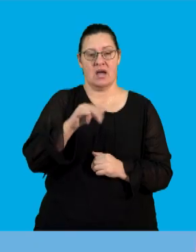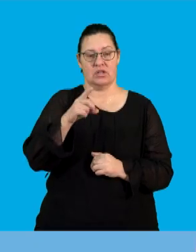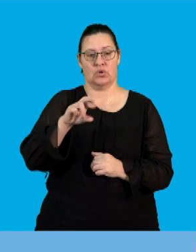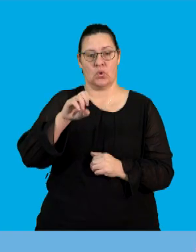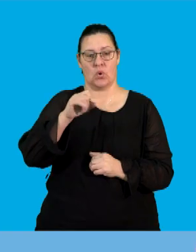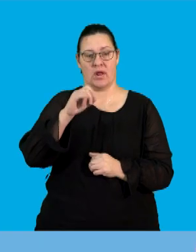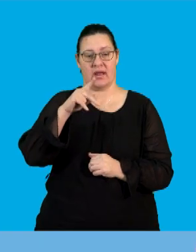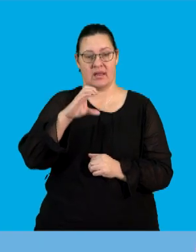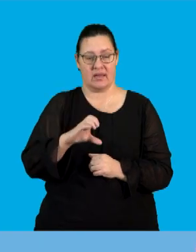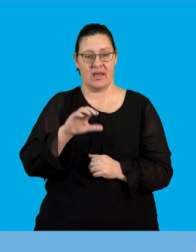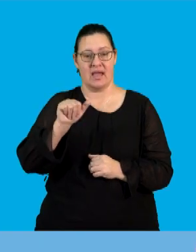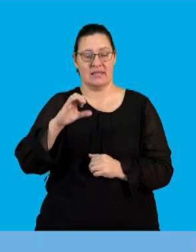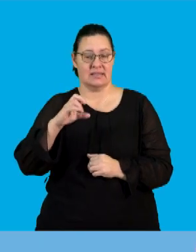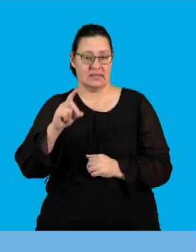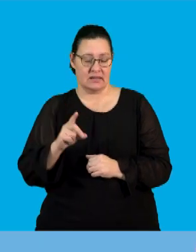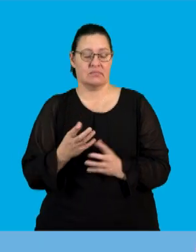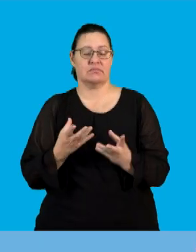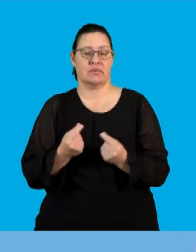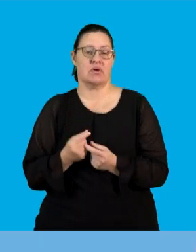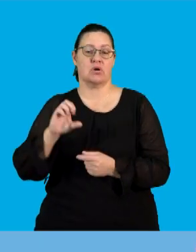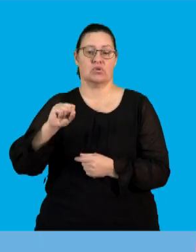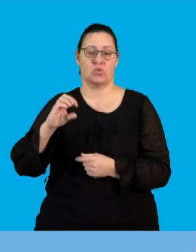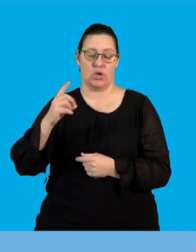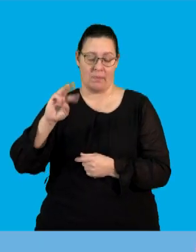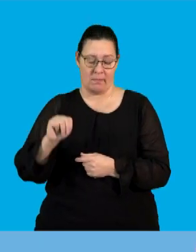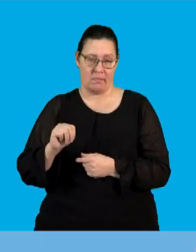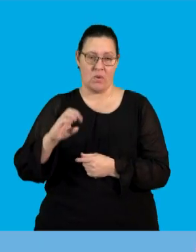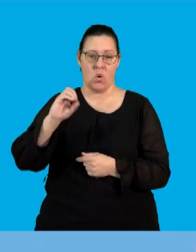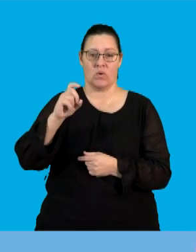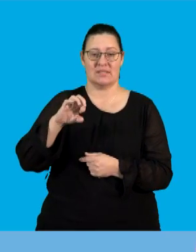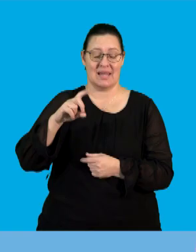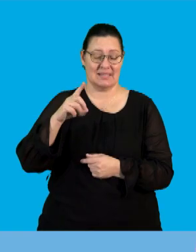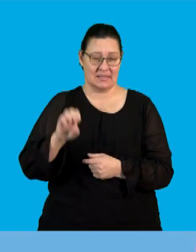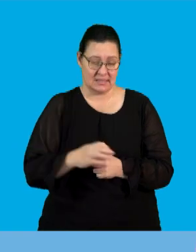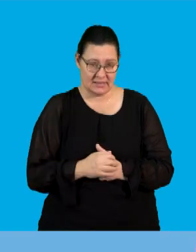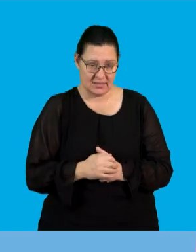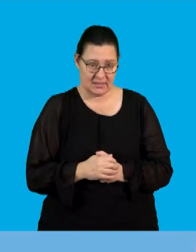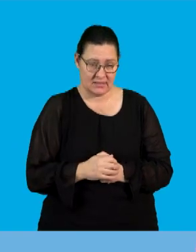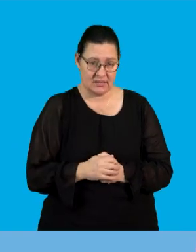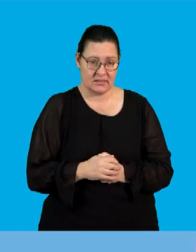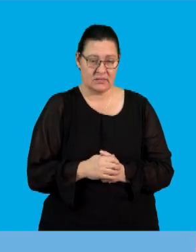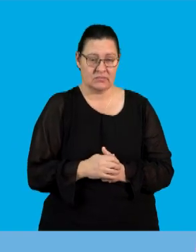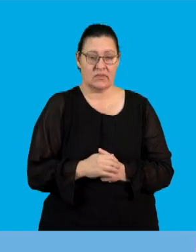again, hydrochloric acid that is going to be reacting with sodium oxide. So, weighed equation first.